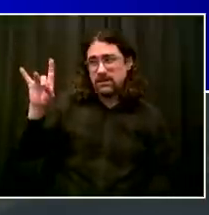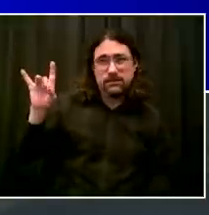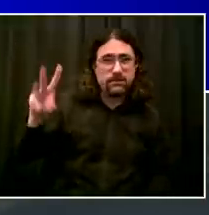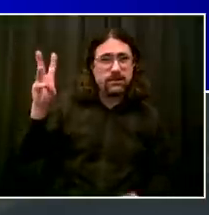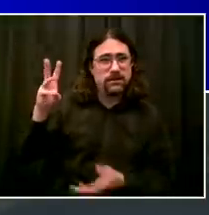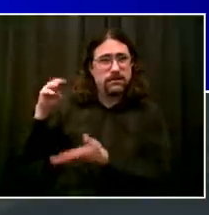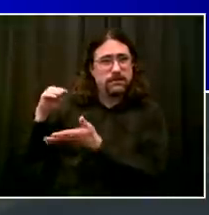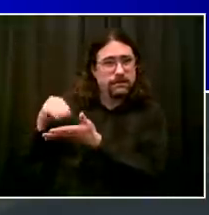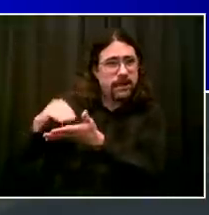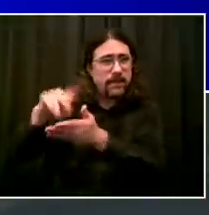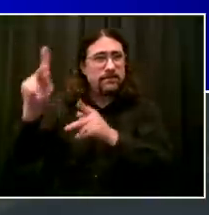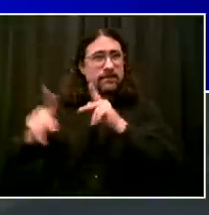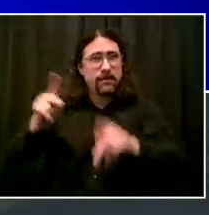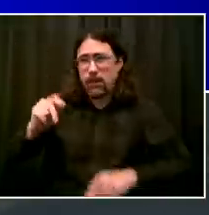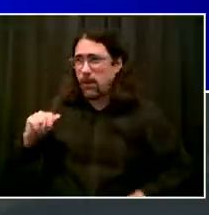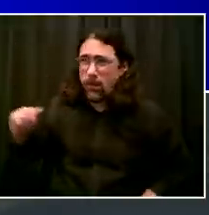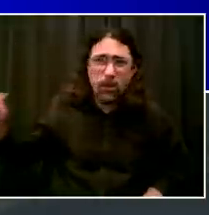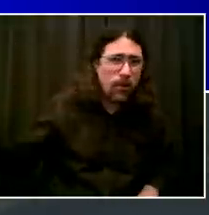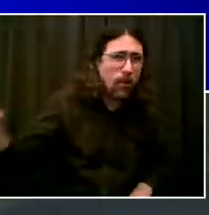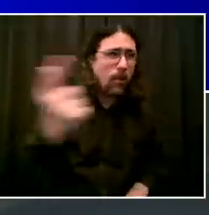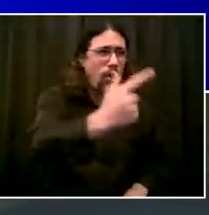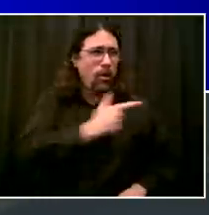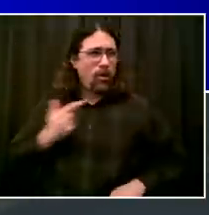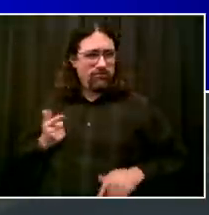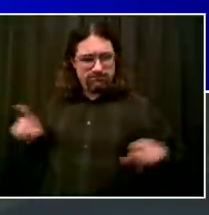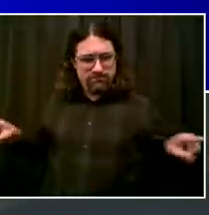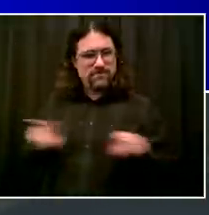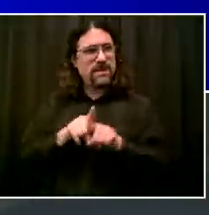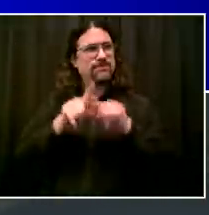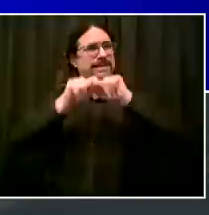this strategy because it's working. Now,